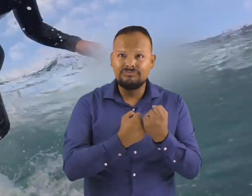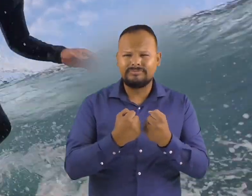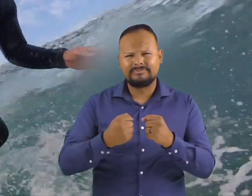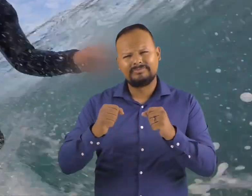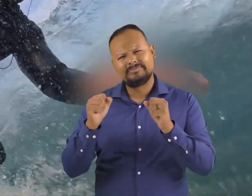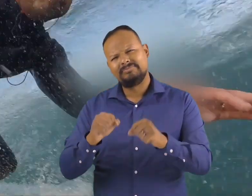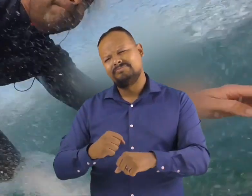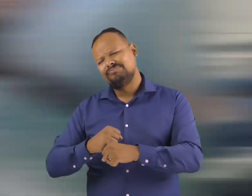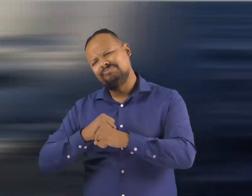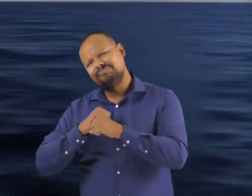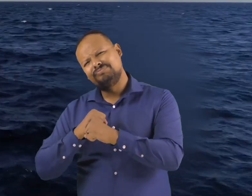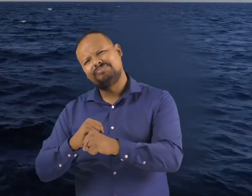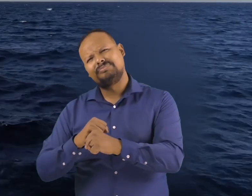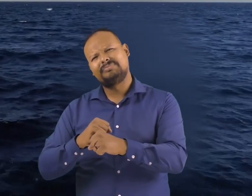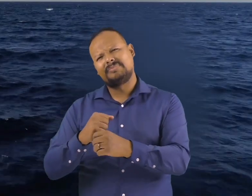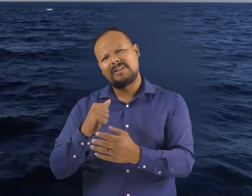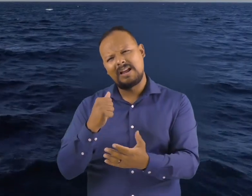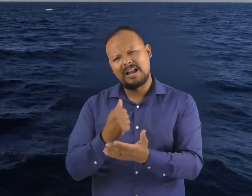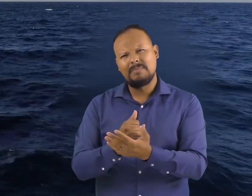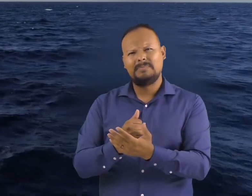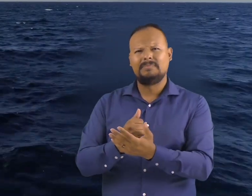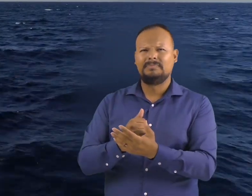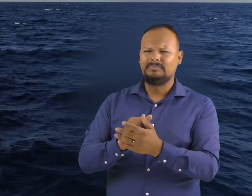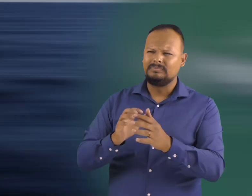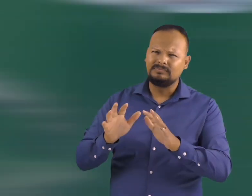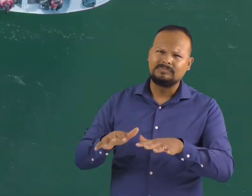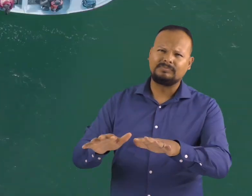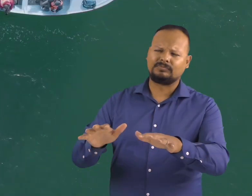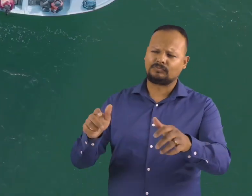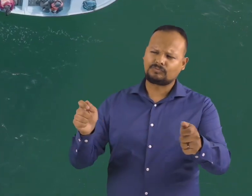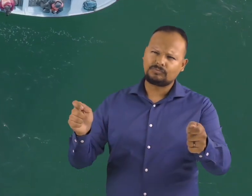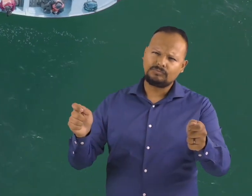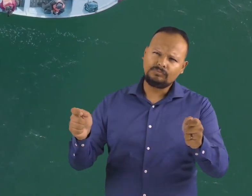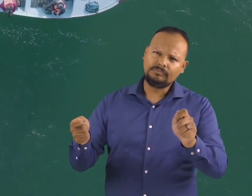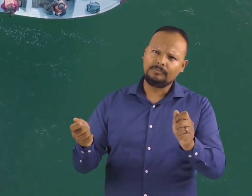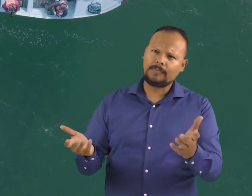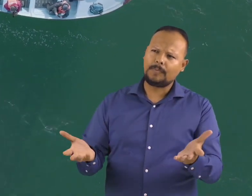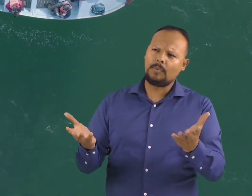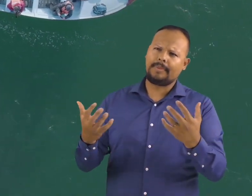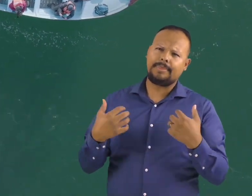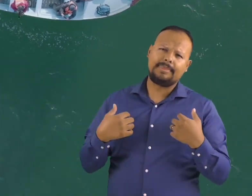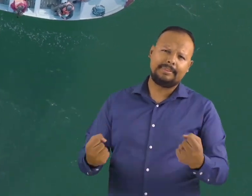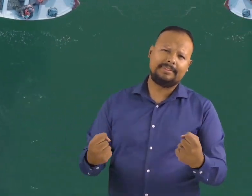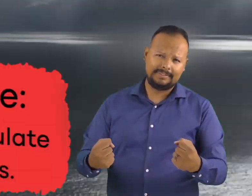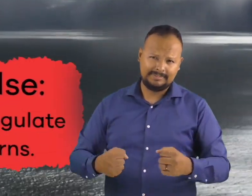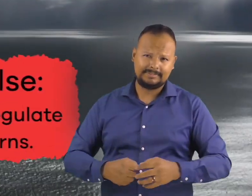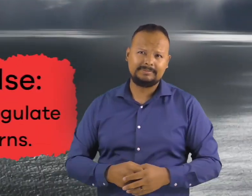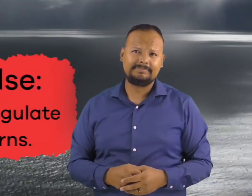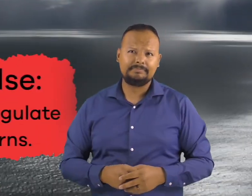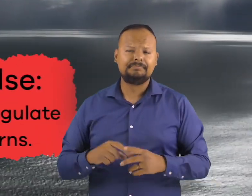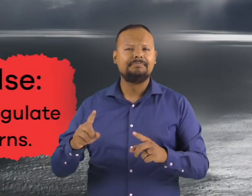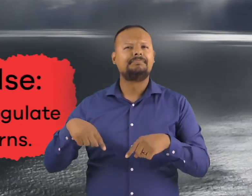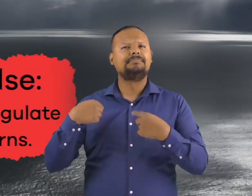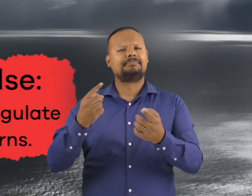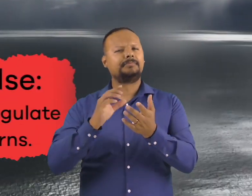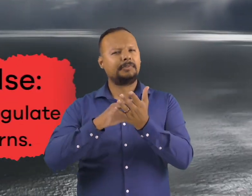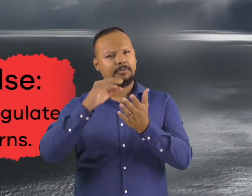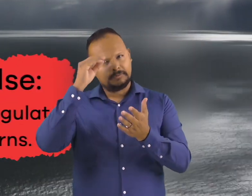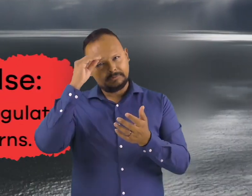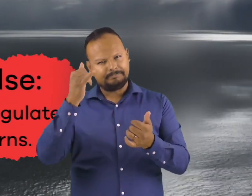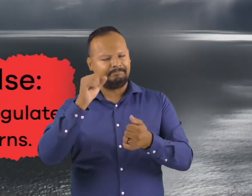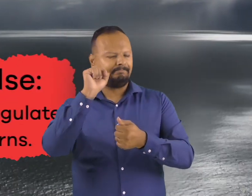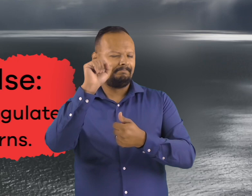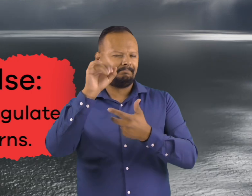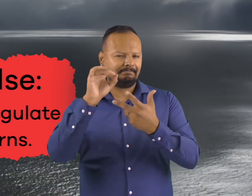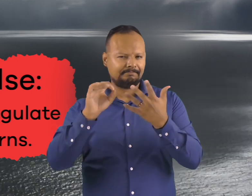Now that we have a better idea about why oceans are so important, let's review. True or false?